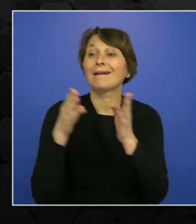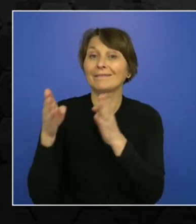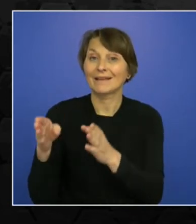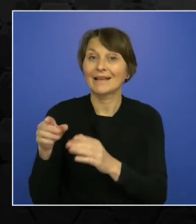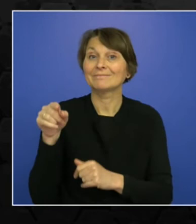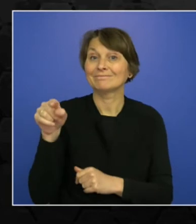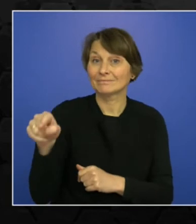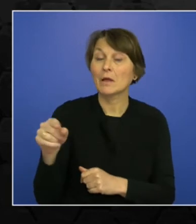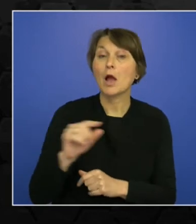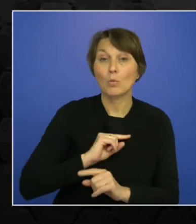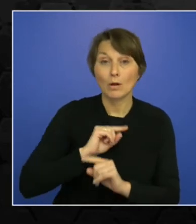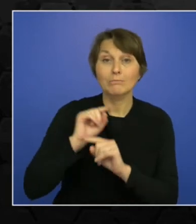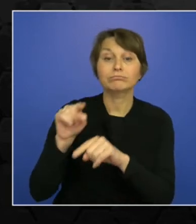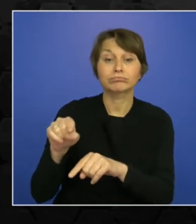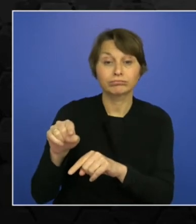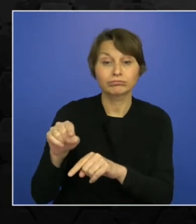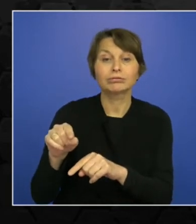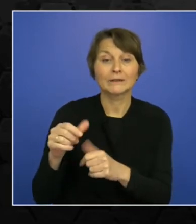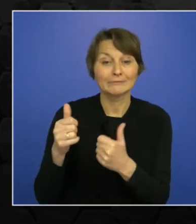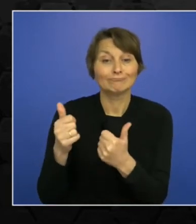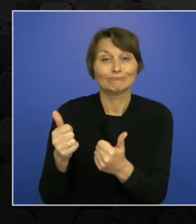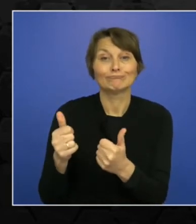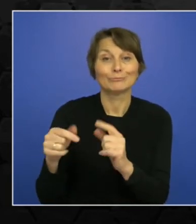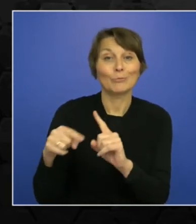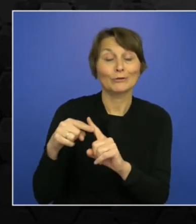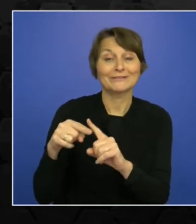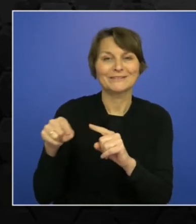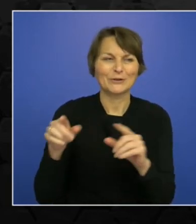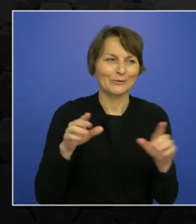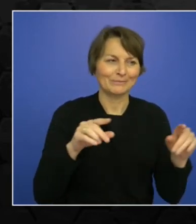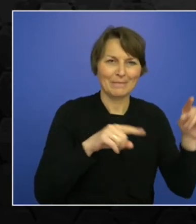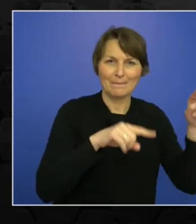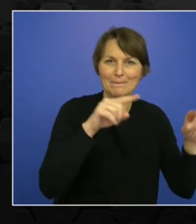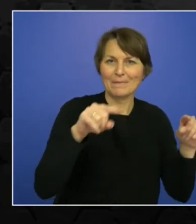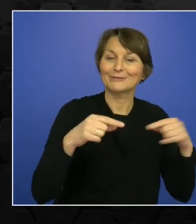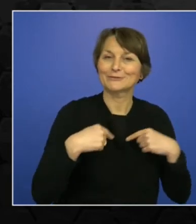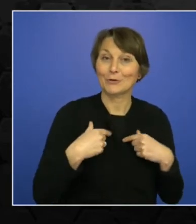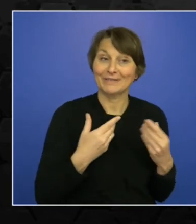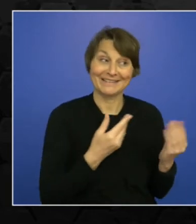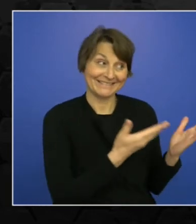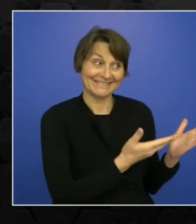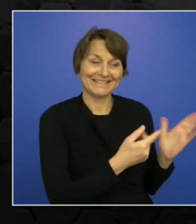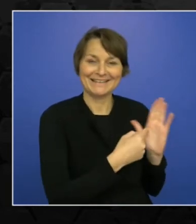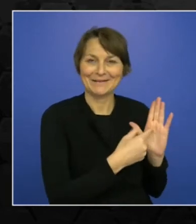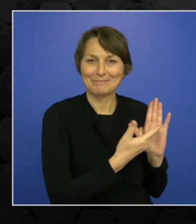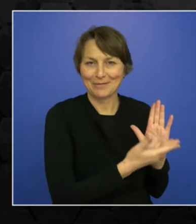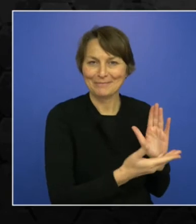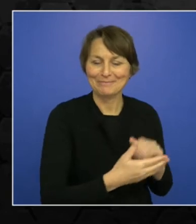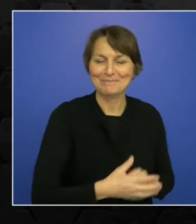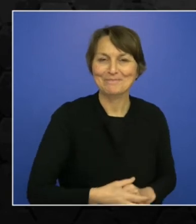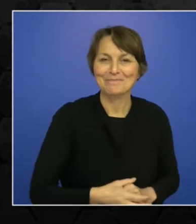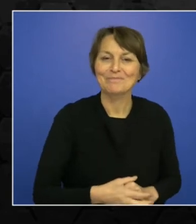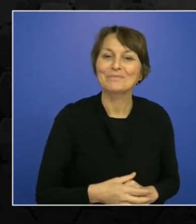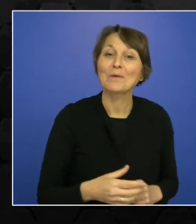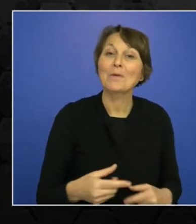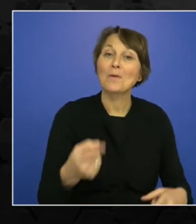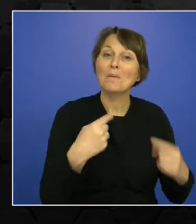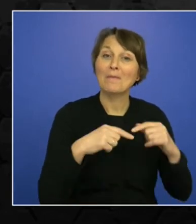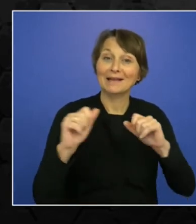So yeah, that's basically it with the hands-on. And I'm gonna go back here to our